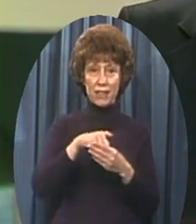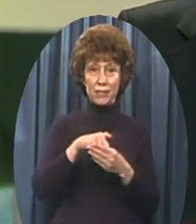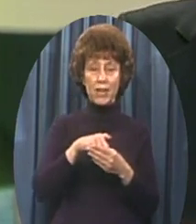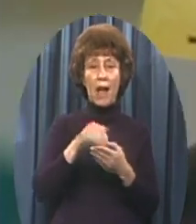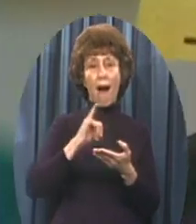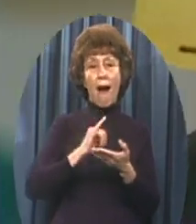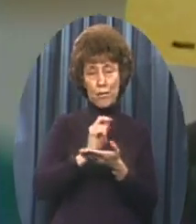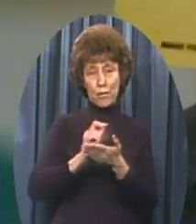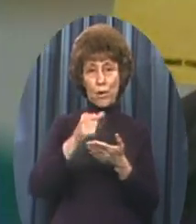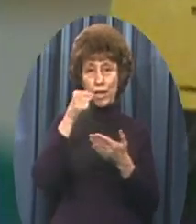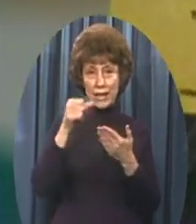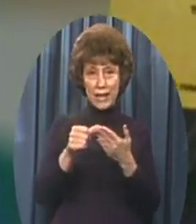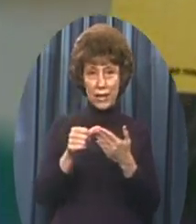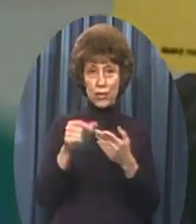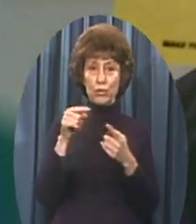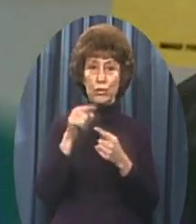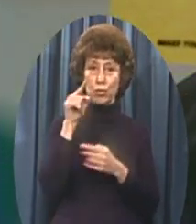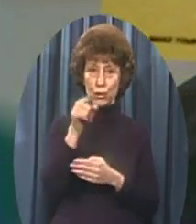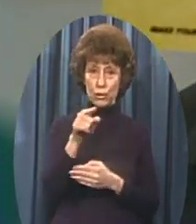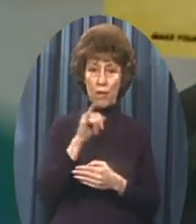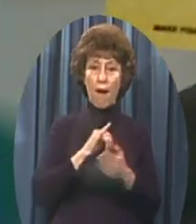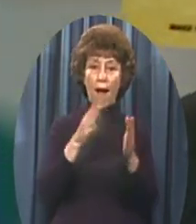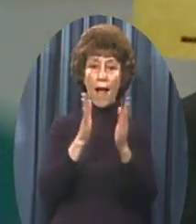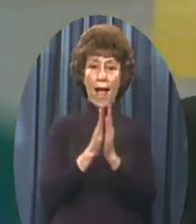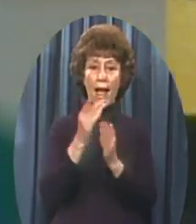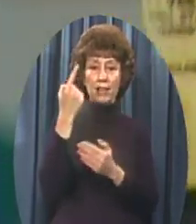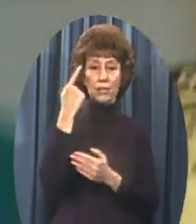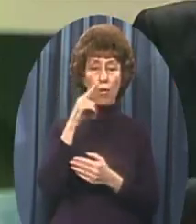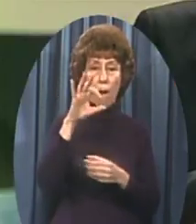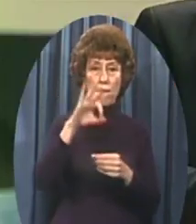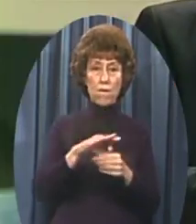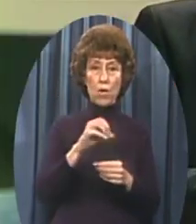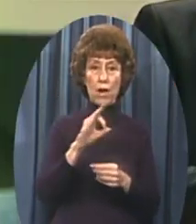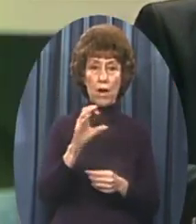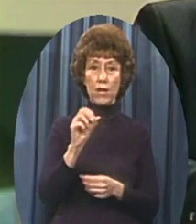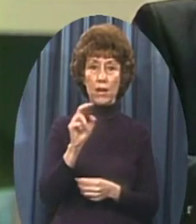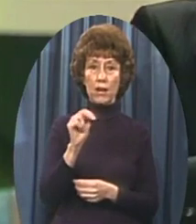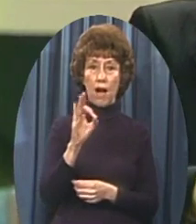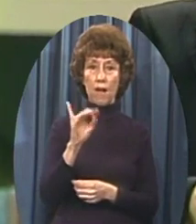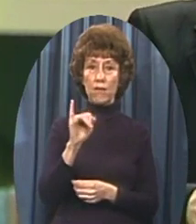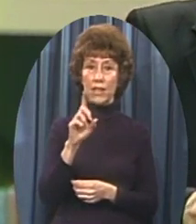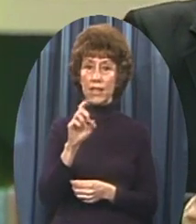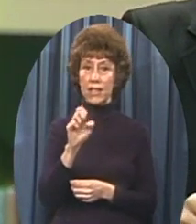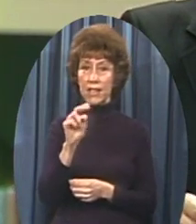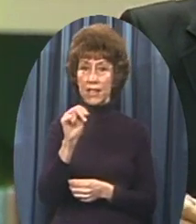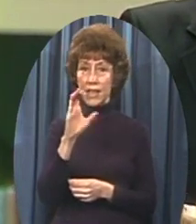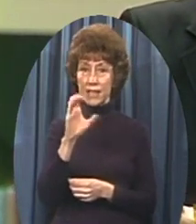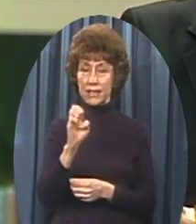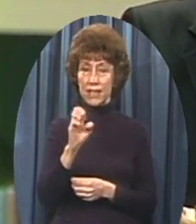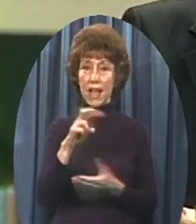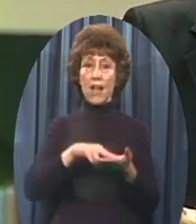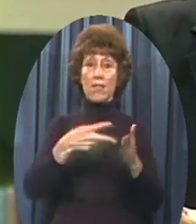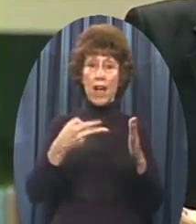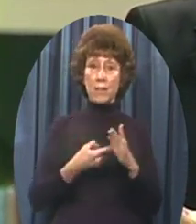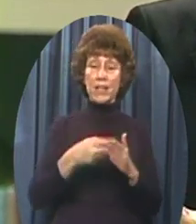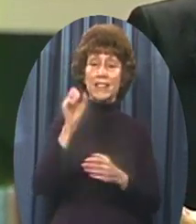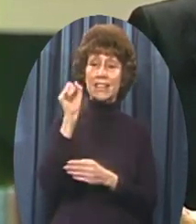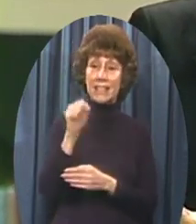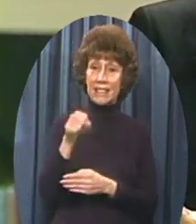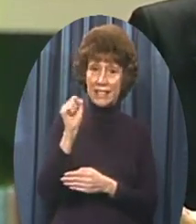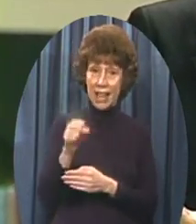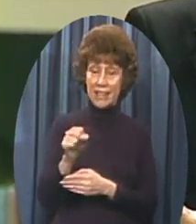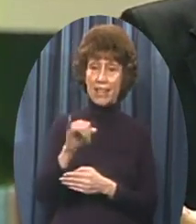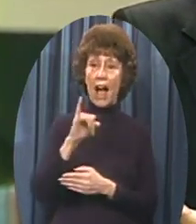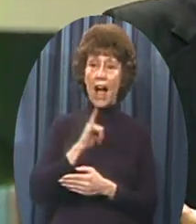confidence from our friends. That's all, just a vote of confidence. Saying, "Yes, Jerry, you have my vote of confidence. I